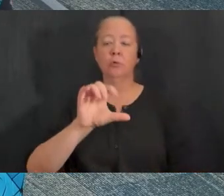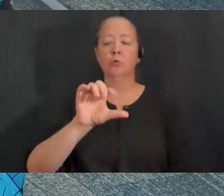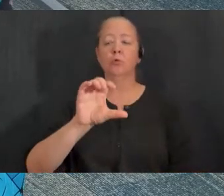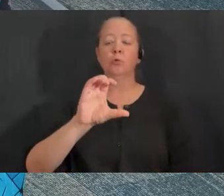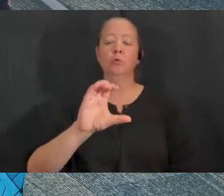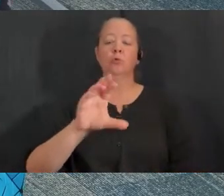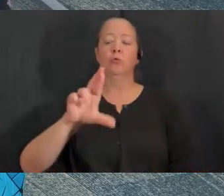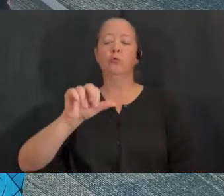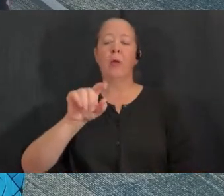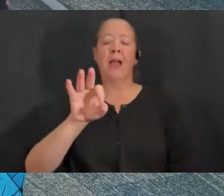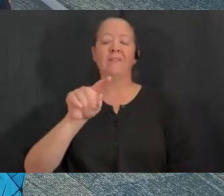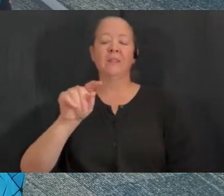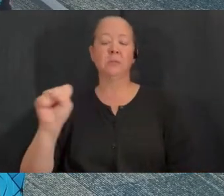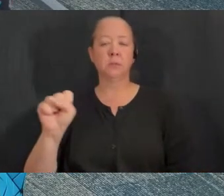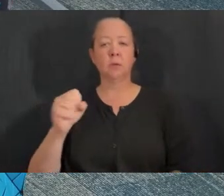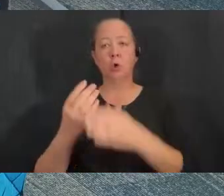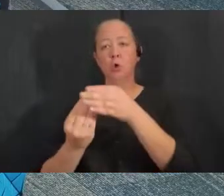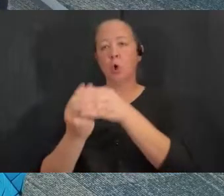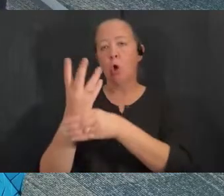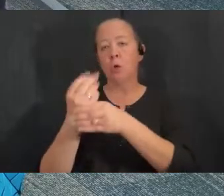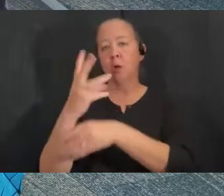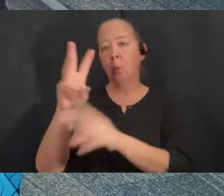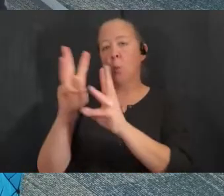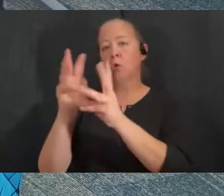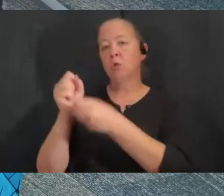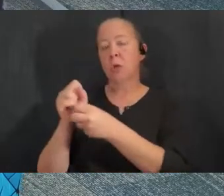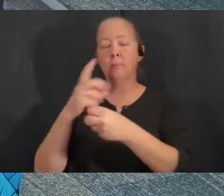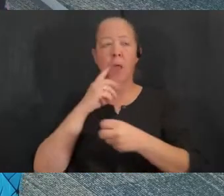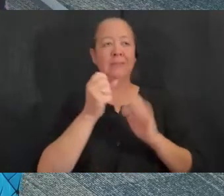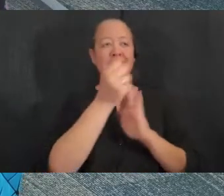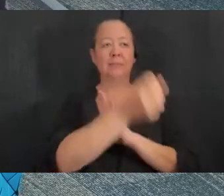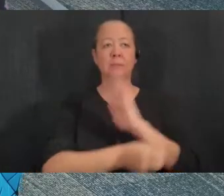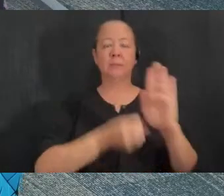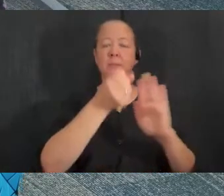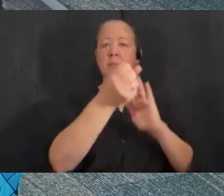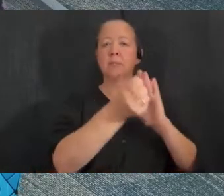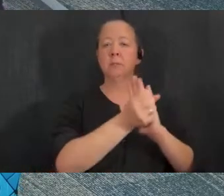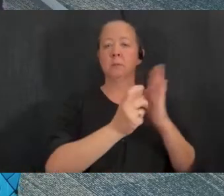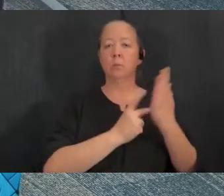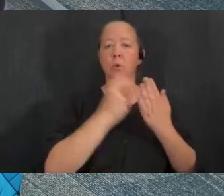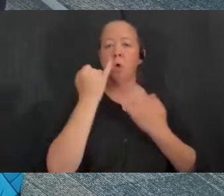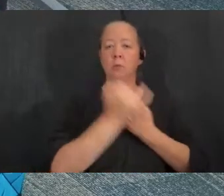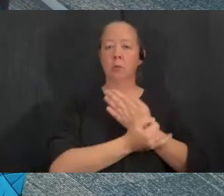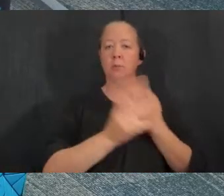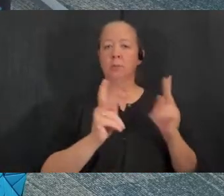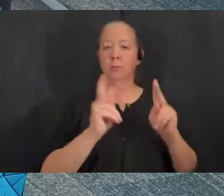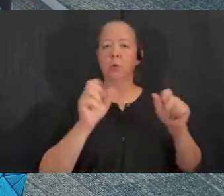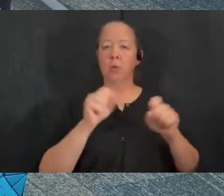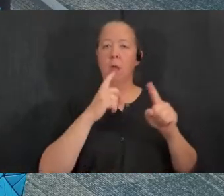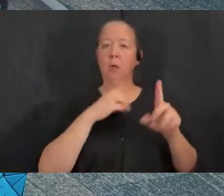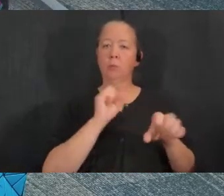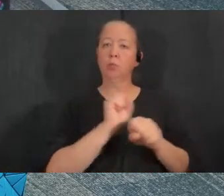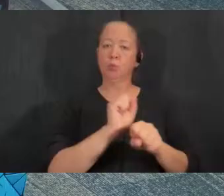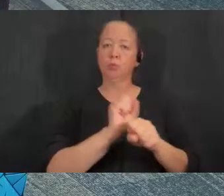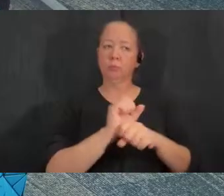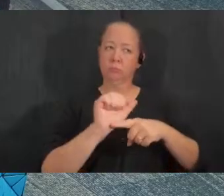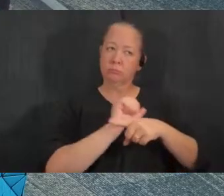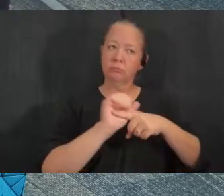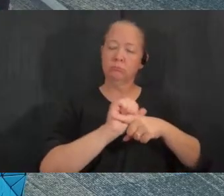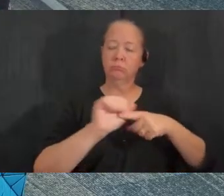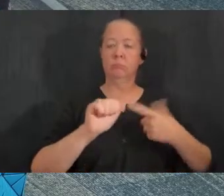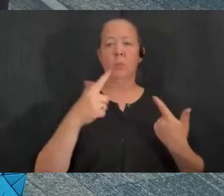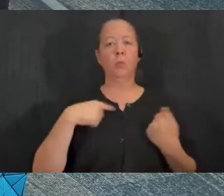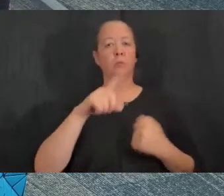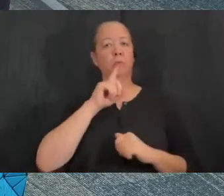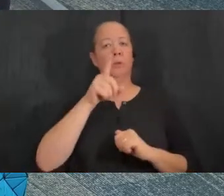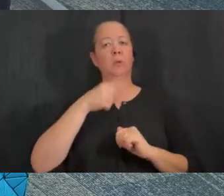gardening workshops and seasonal items that projects that people can work on. And we are really hoping that we can